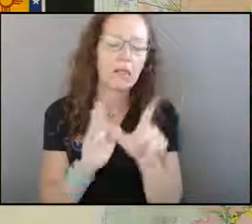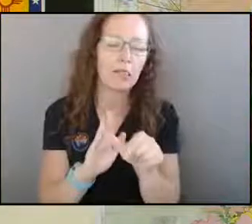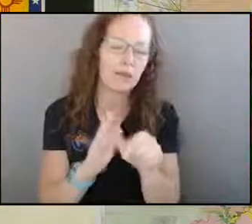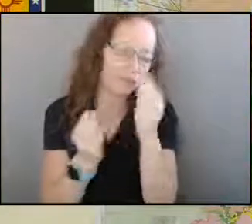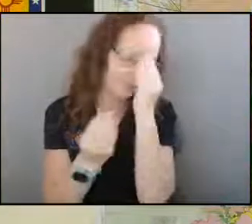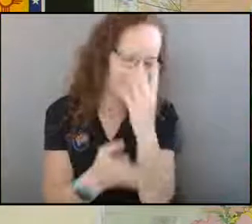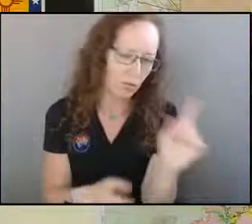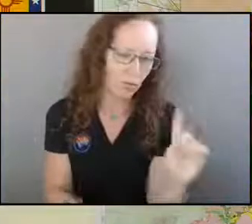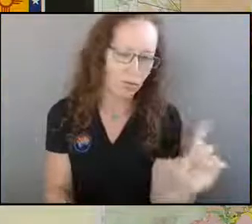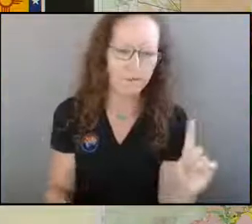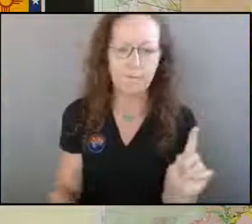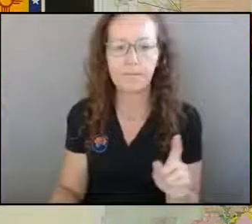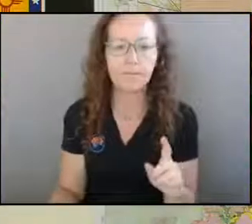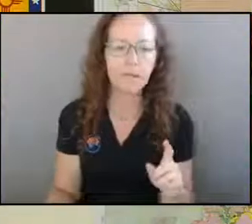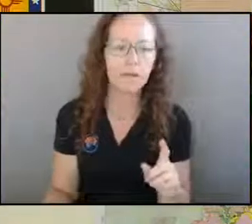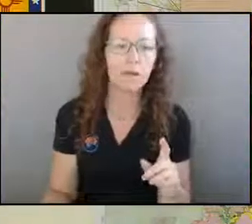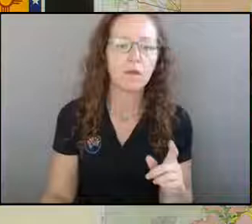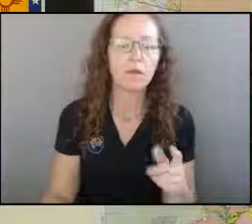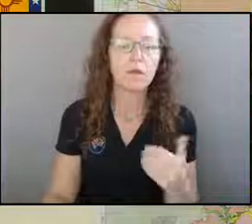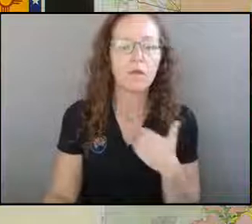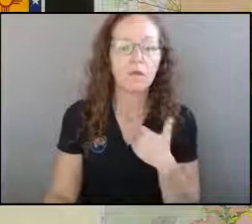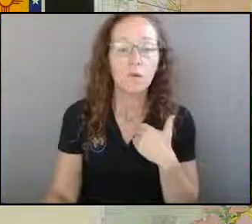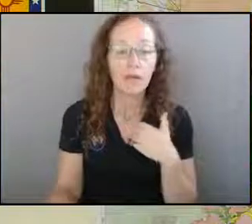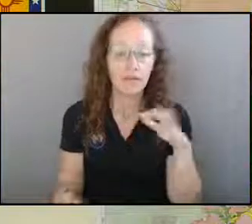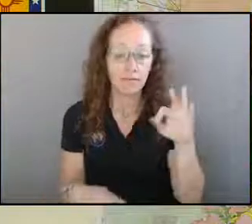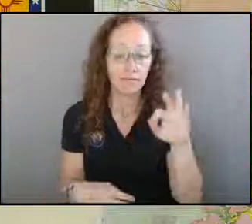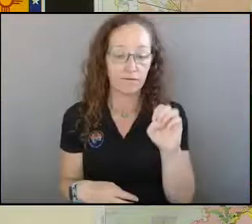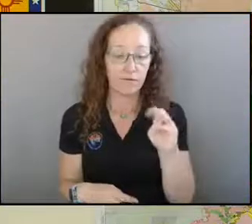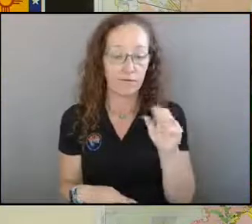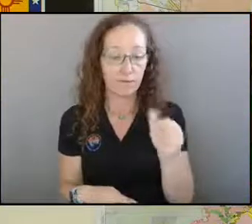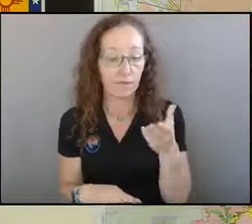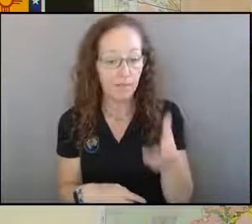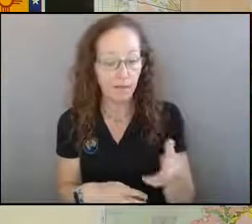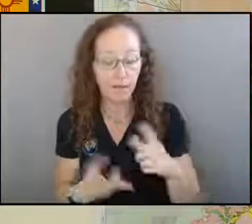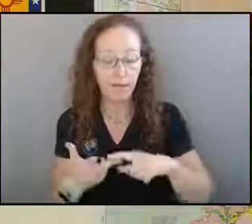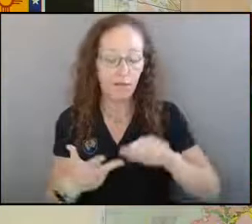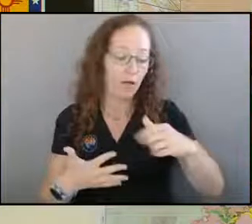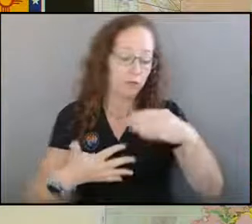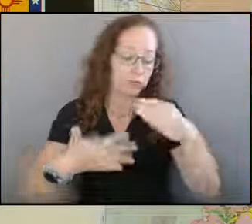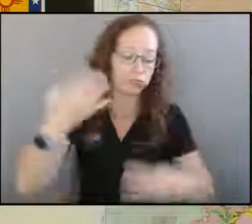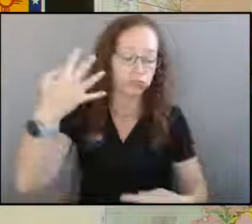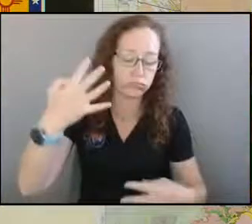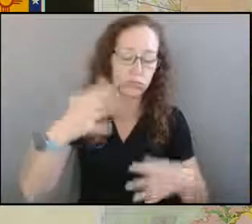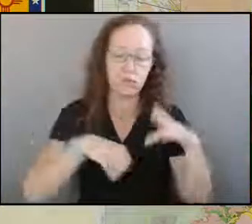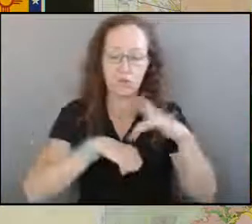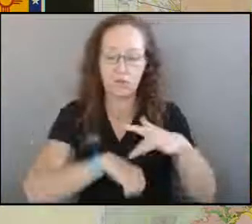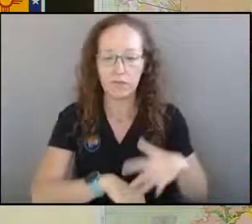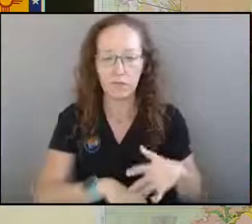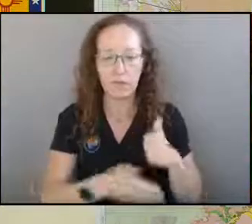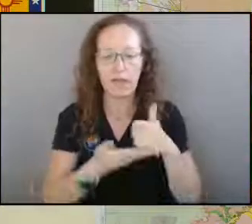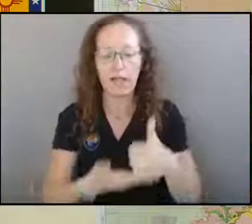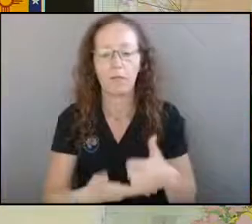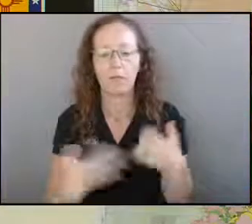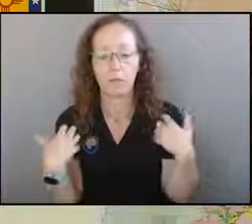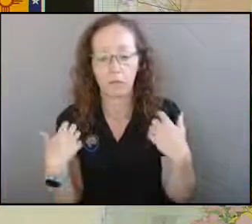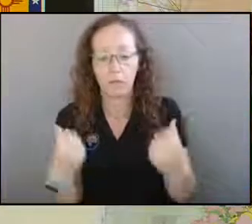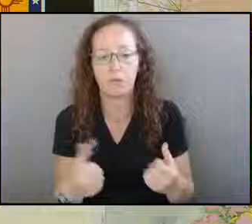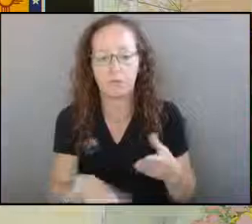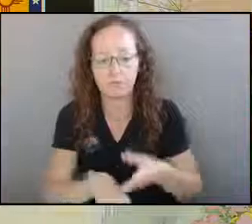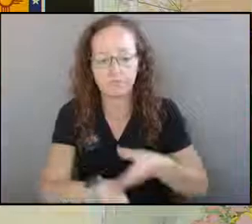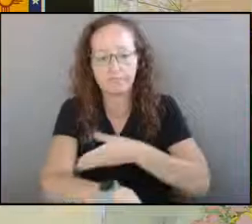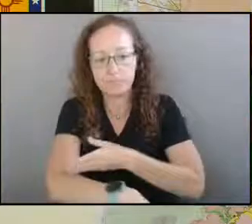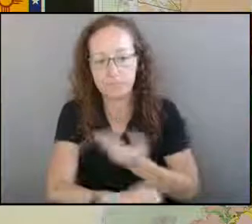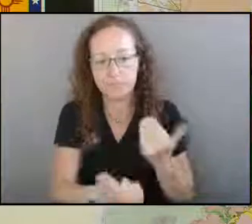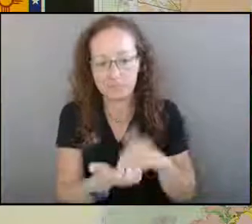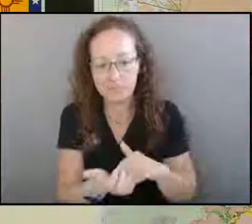FEMA, we will have a lot of other resources there to help our people recover from this disaster. And let me see, what